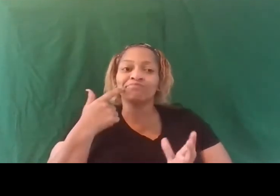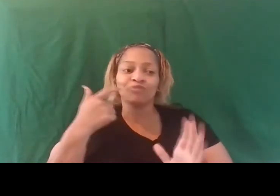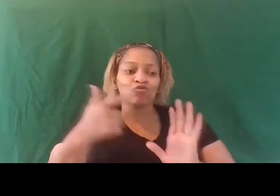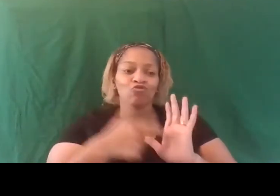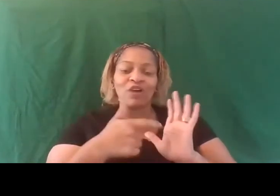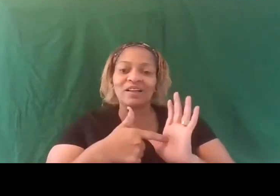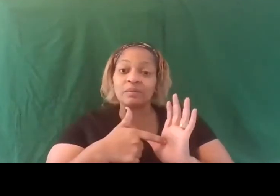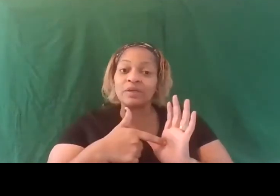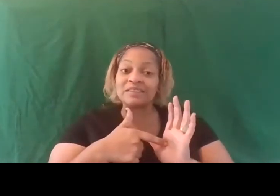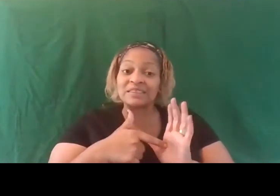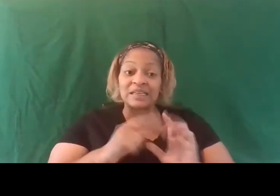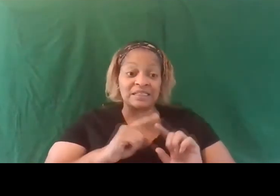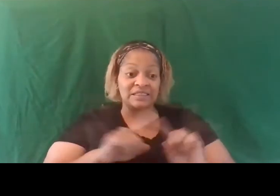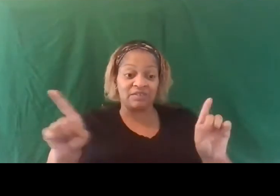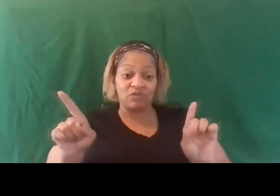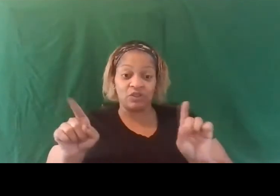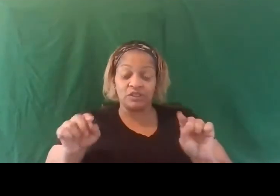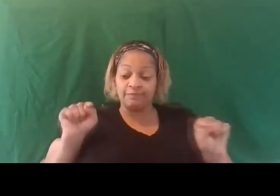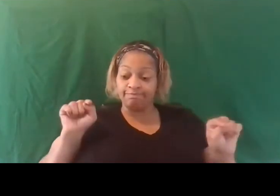being comfortable